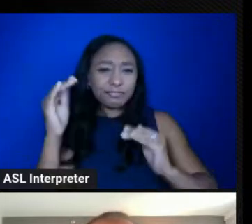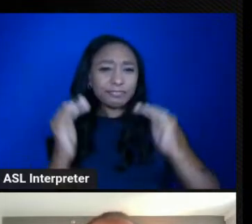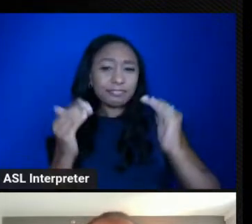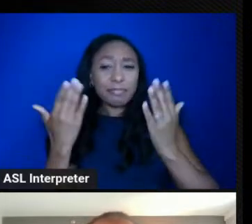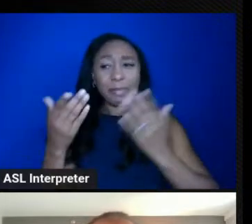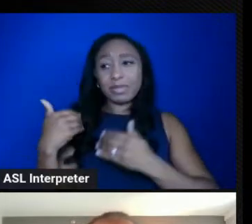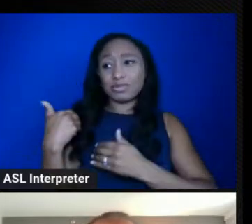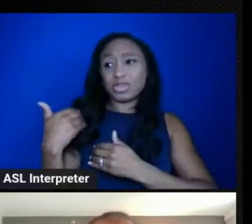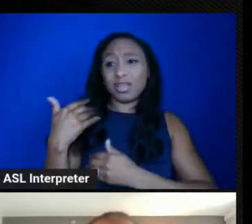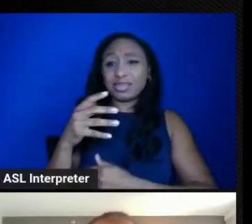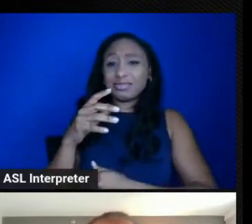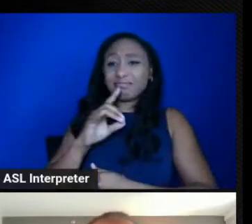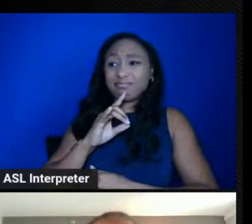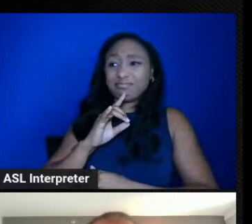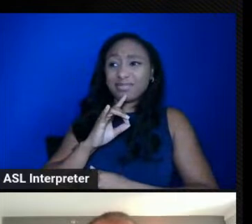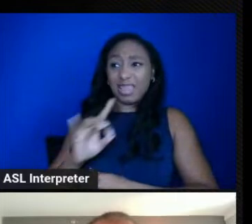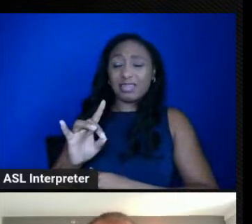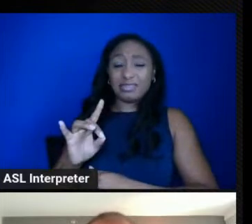8.